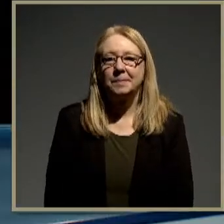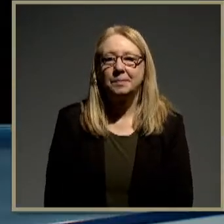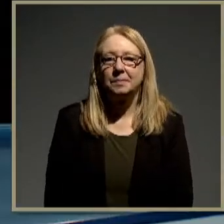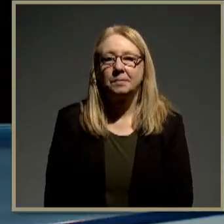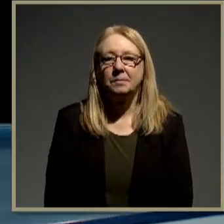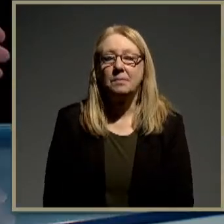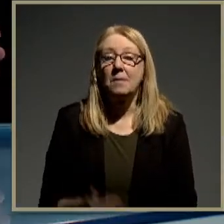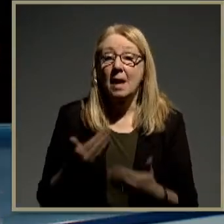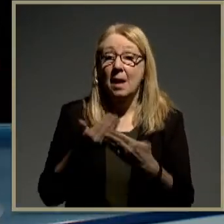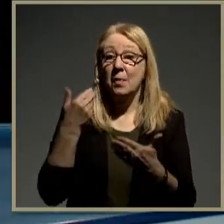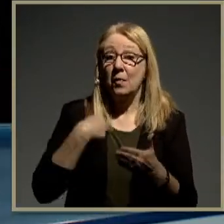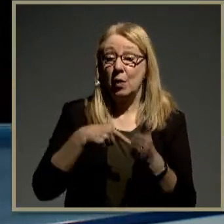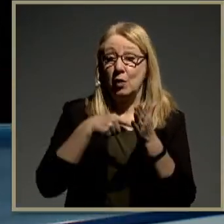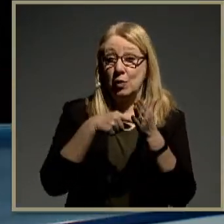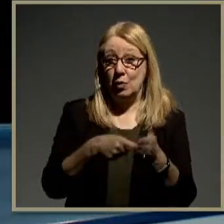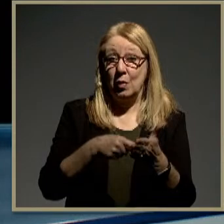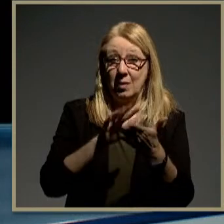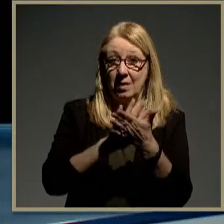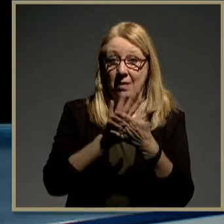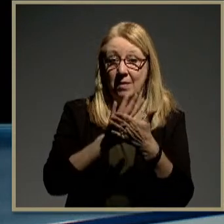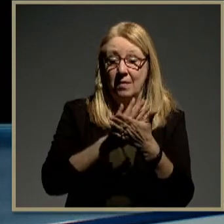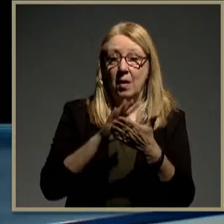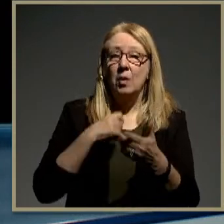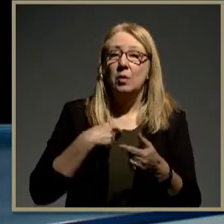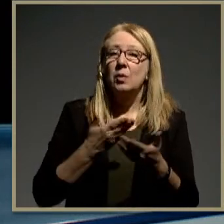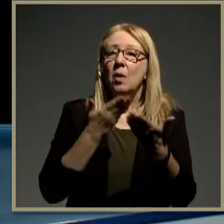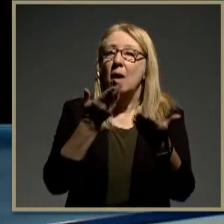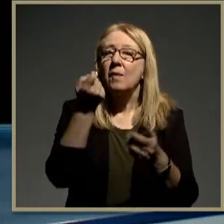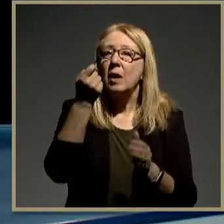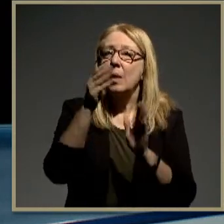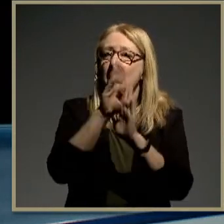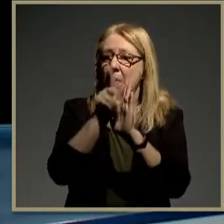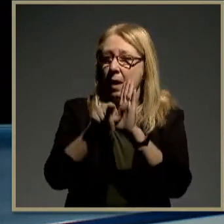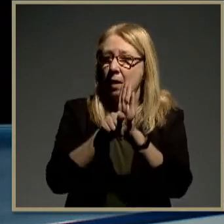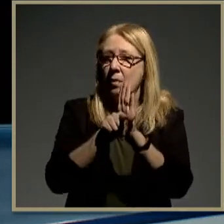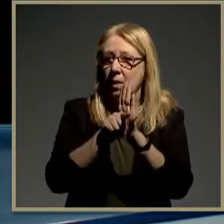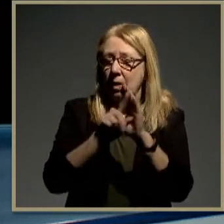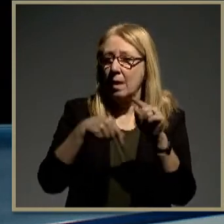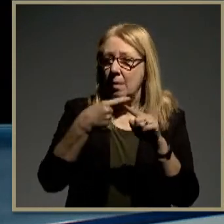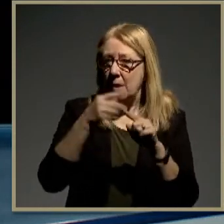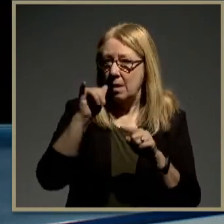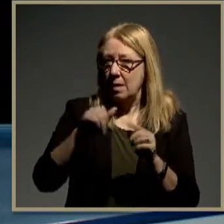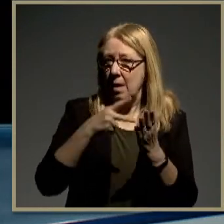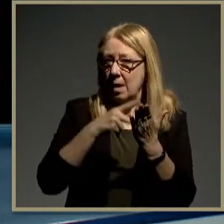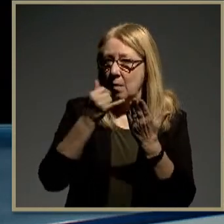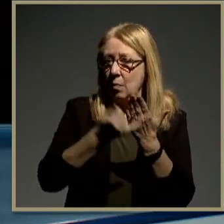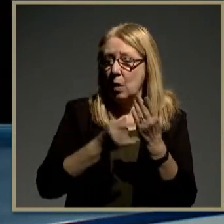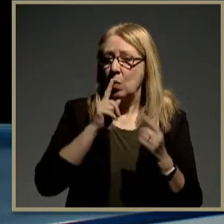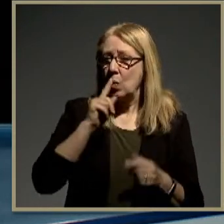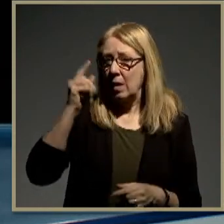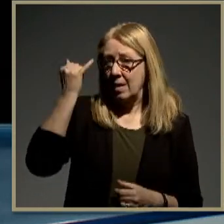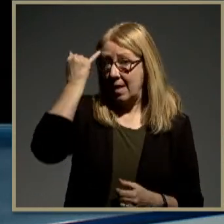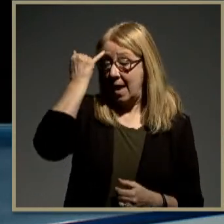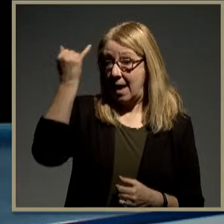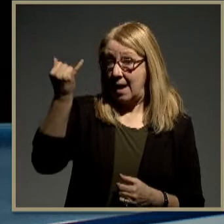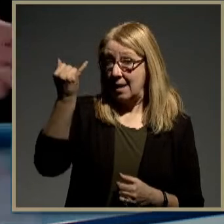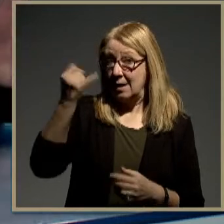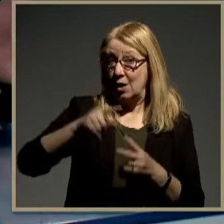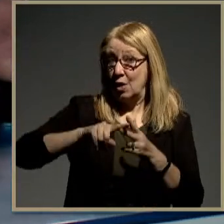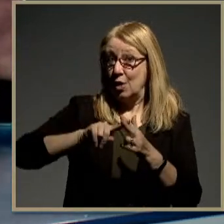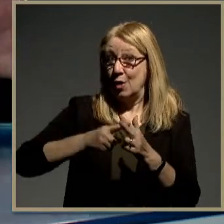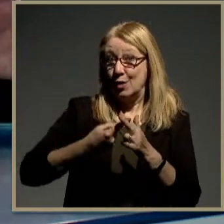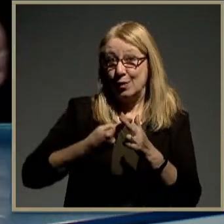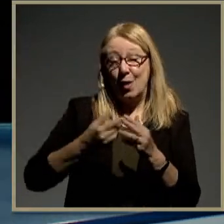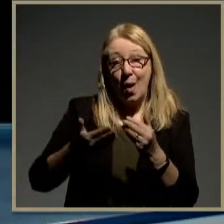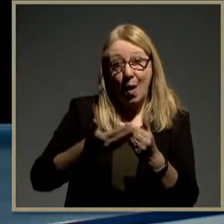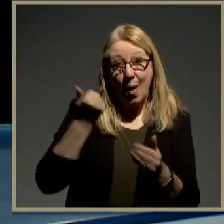Now, before we show you the video, I'd like to offer a little background on this project. The idea for this building started